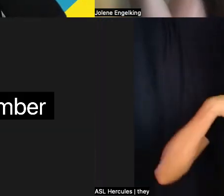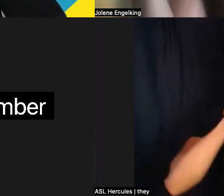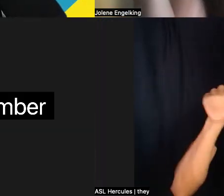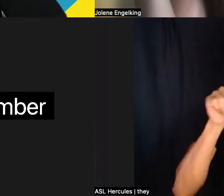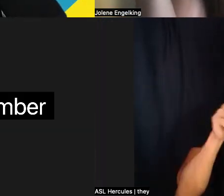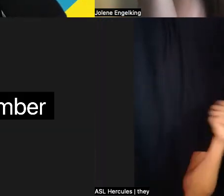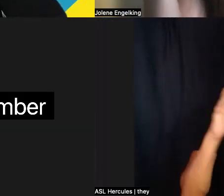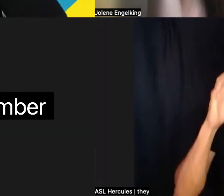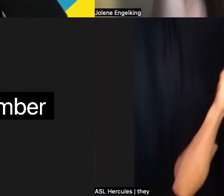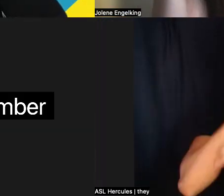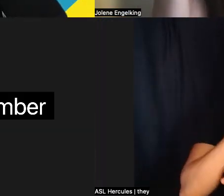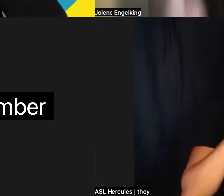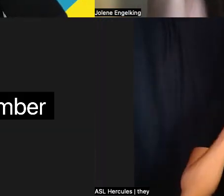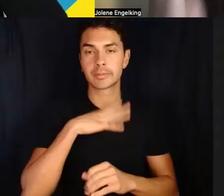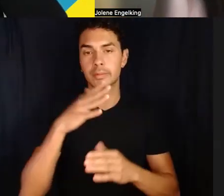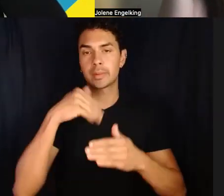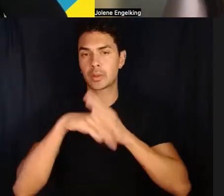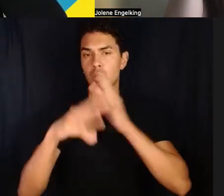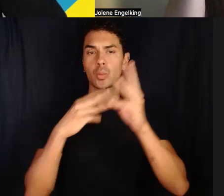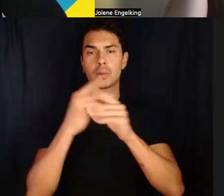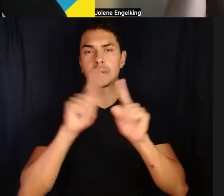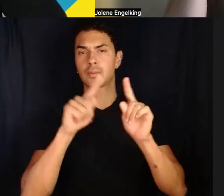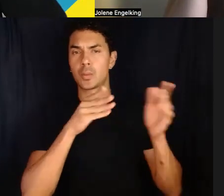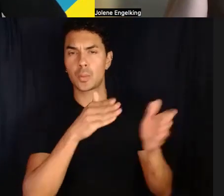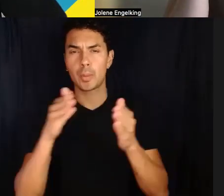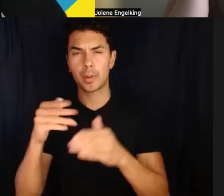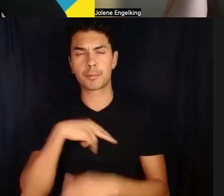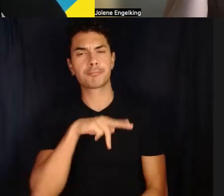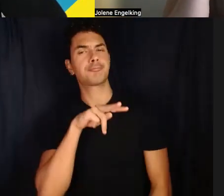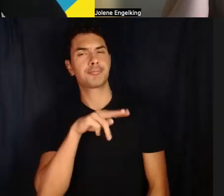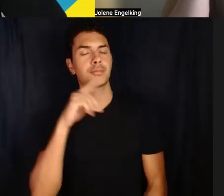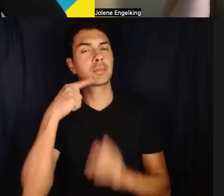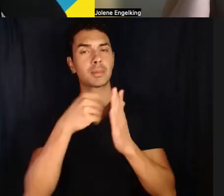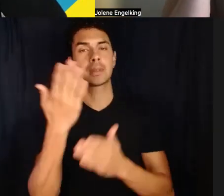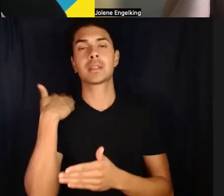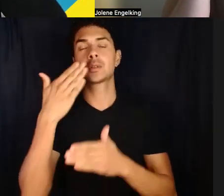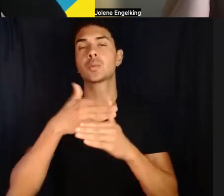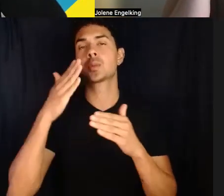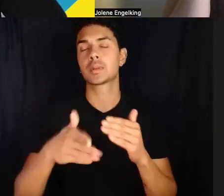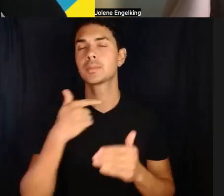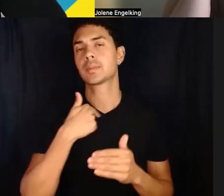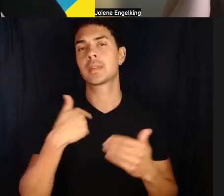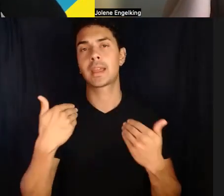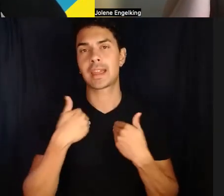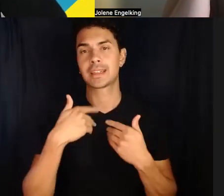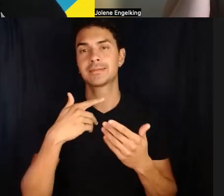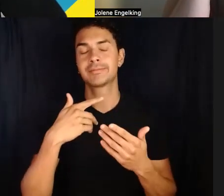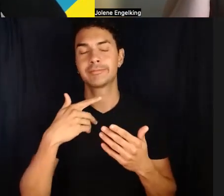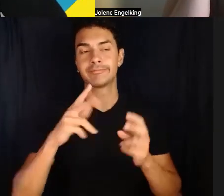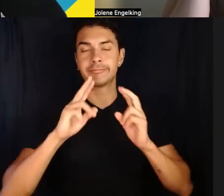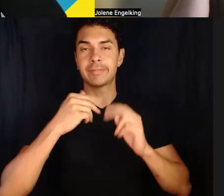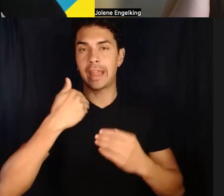the world works in different ways. And sometimes we have, like, even this last weekend, I had to check some of my own biases,